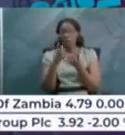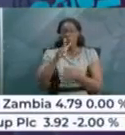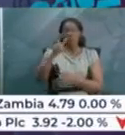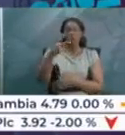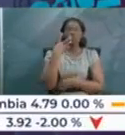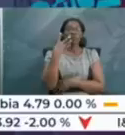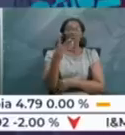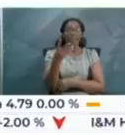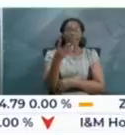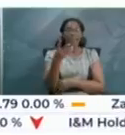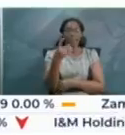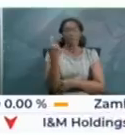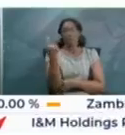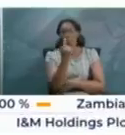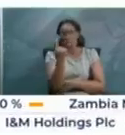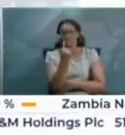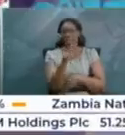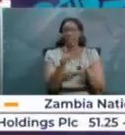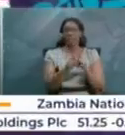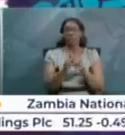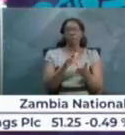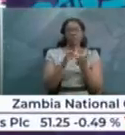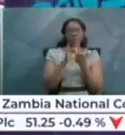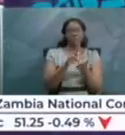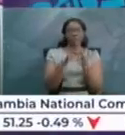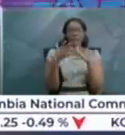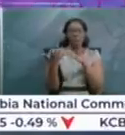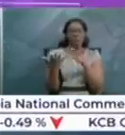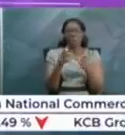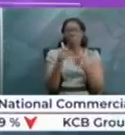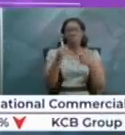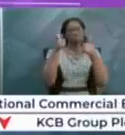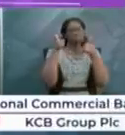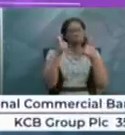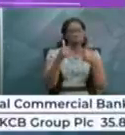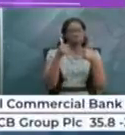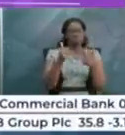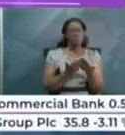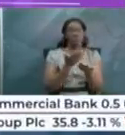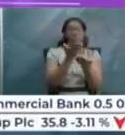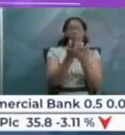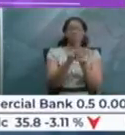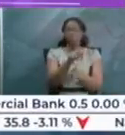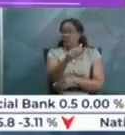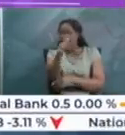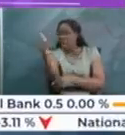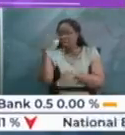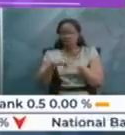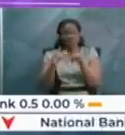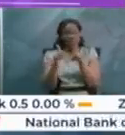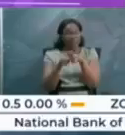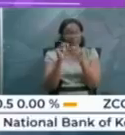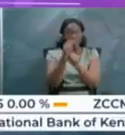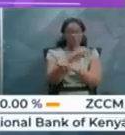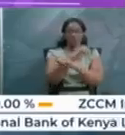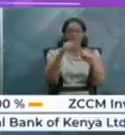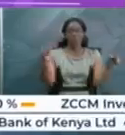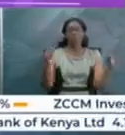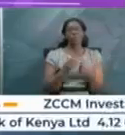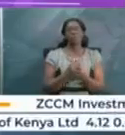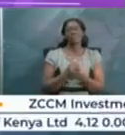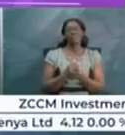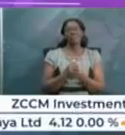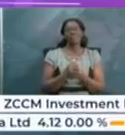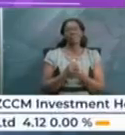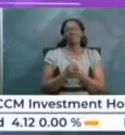Kenyan shillings only. And we kept emphasizing how this is a big discount, because you're not going to get this particular price when you go out to the supermarket to buy these